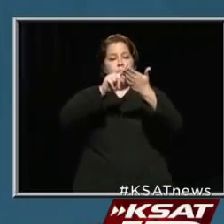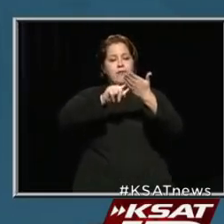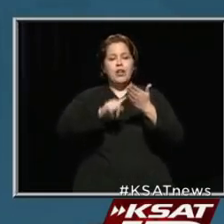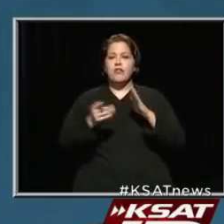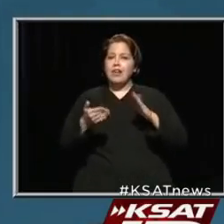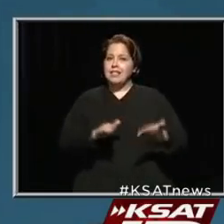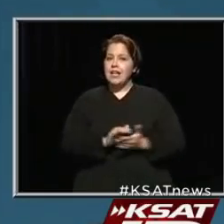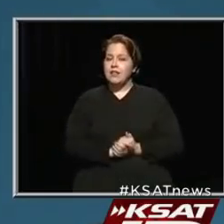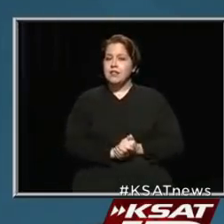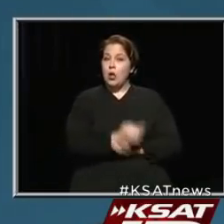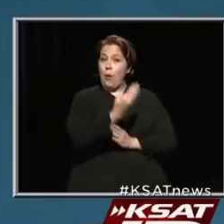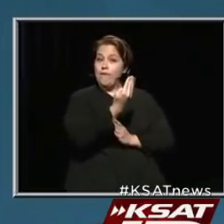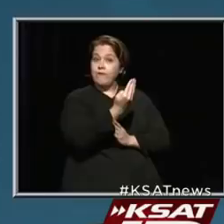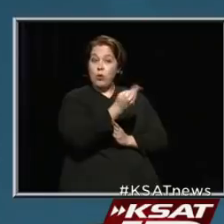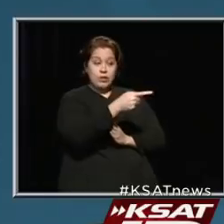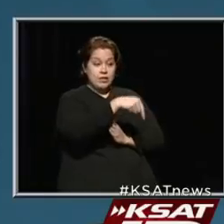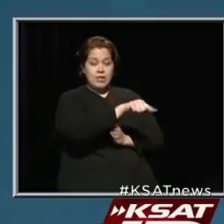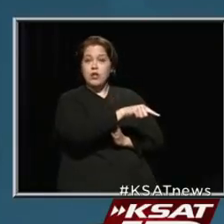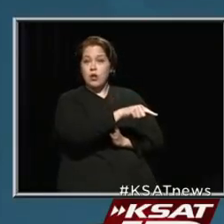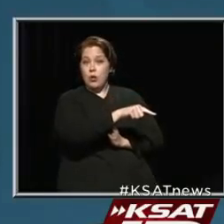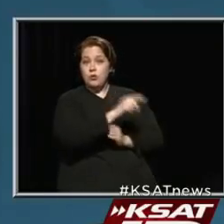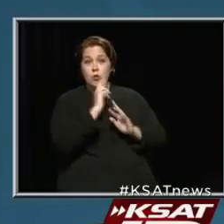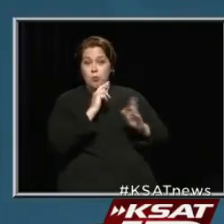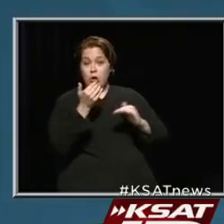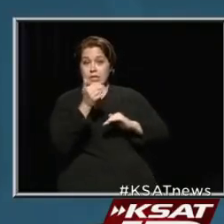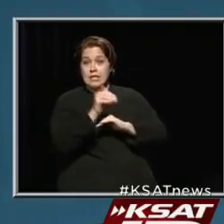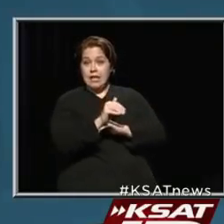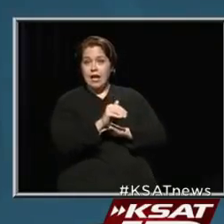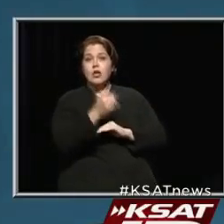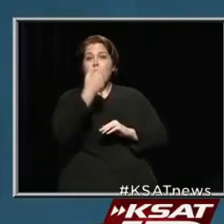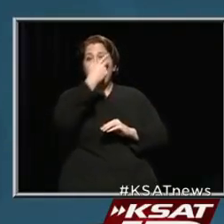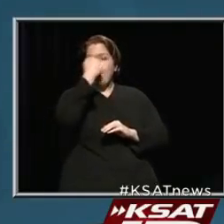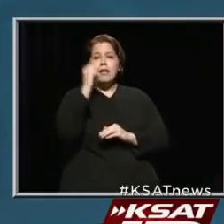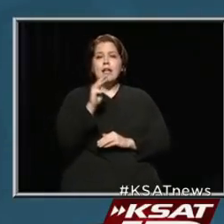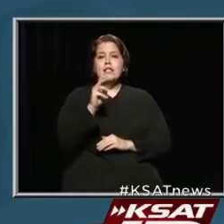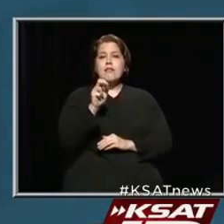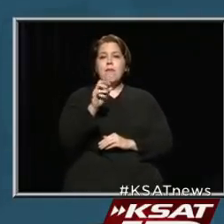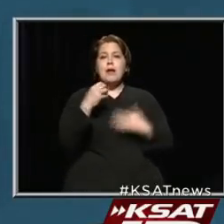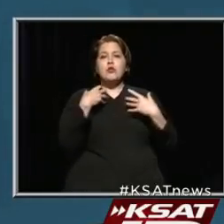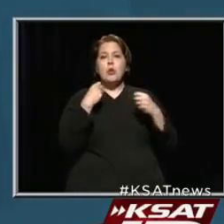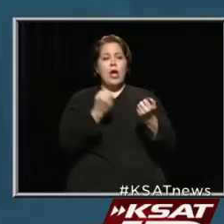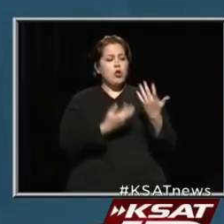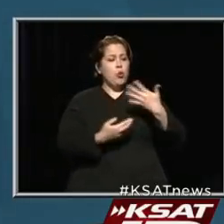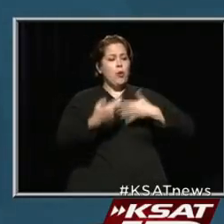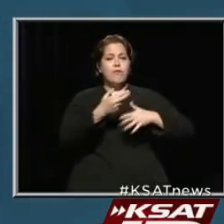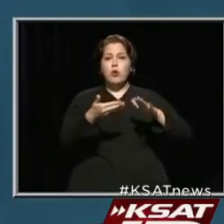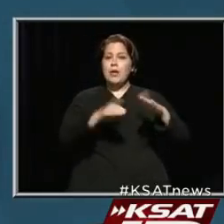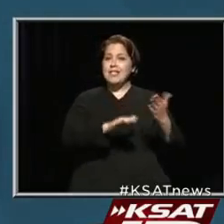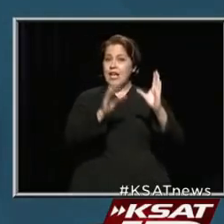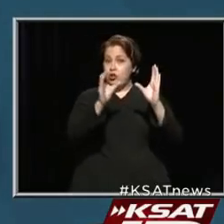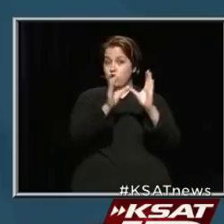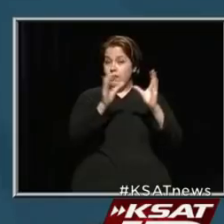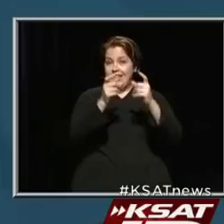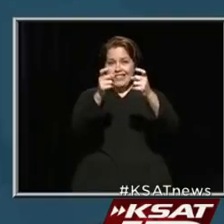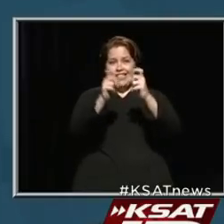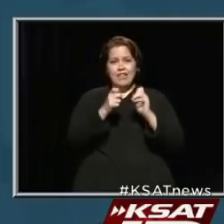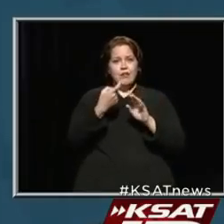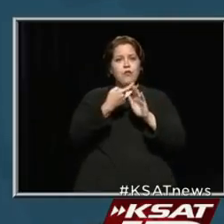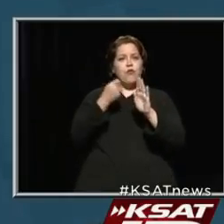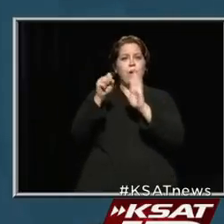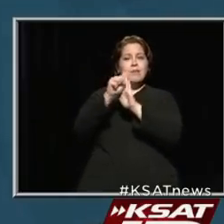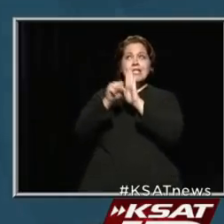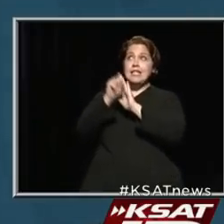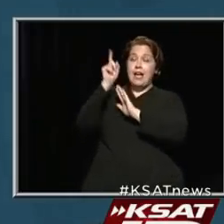deaths. 14 of the 16 that we're reporting tonight are the result of Metro Health reviewing death certificates provided by the state